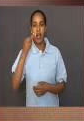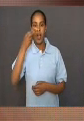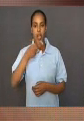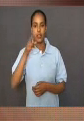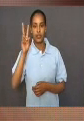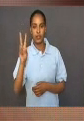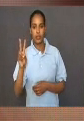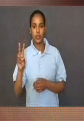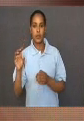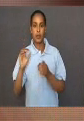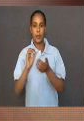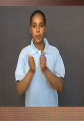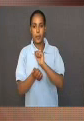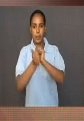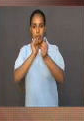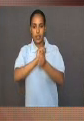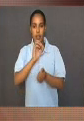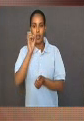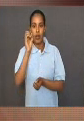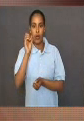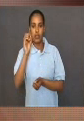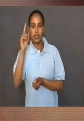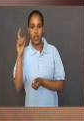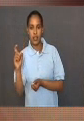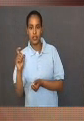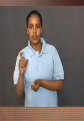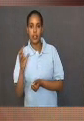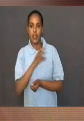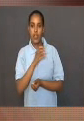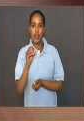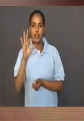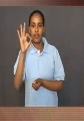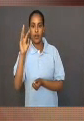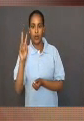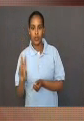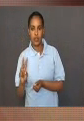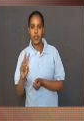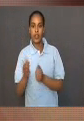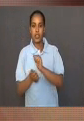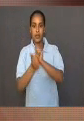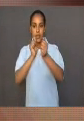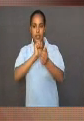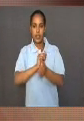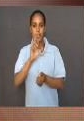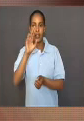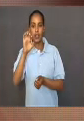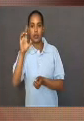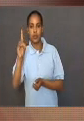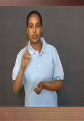hydrogen is being oxidized and fluorine is being